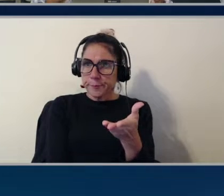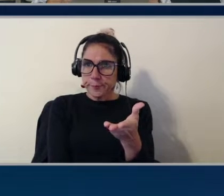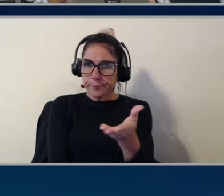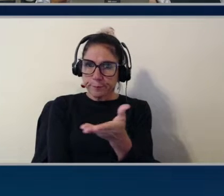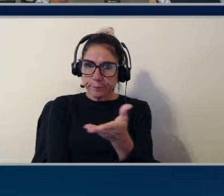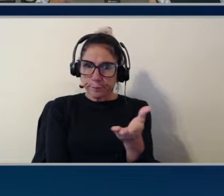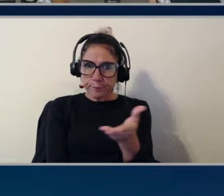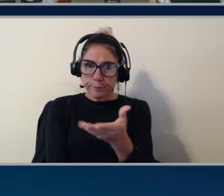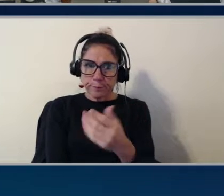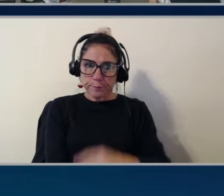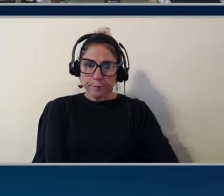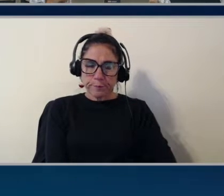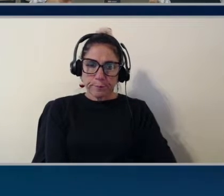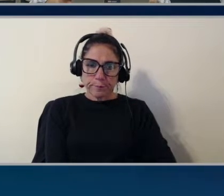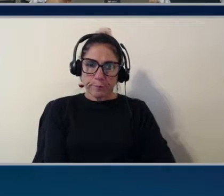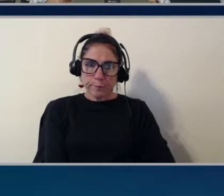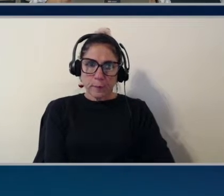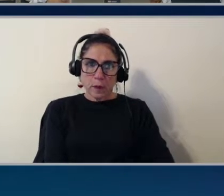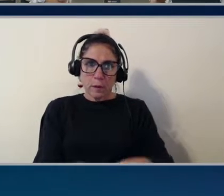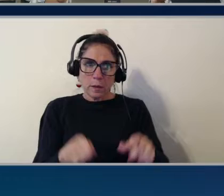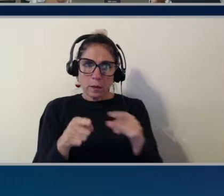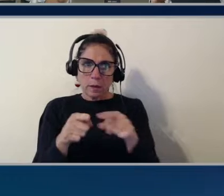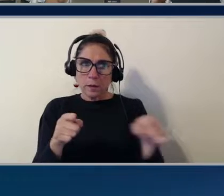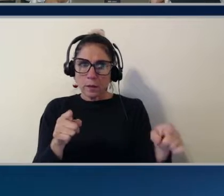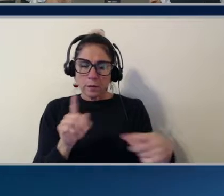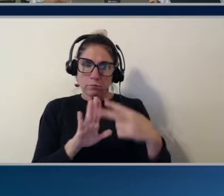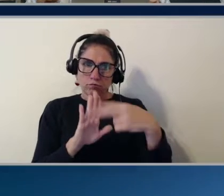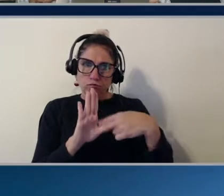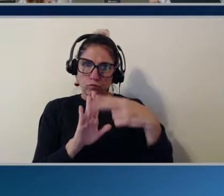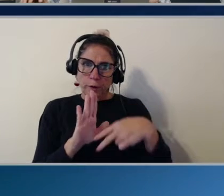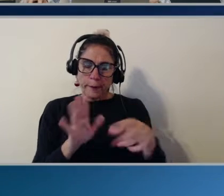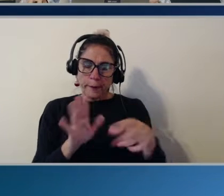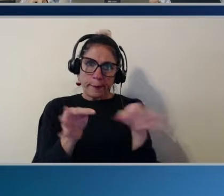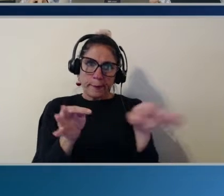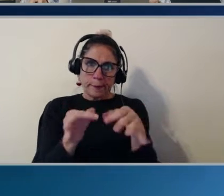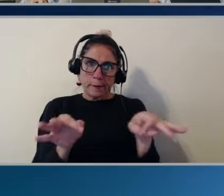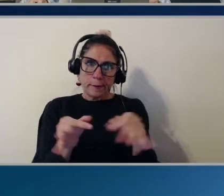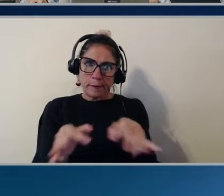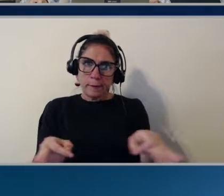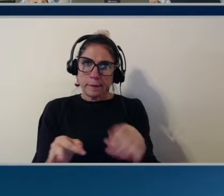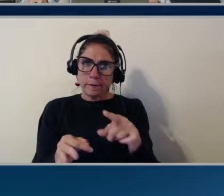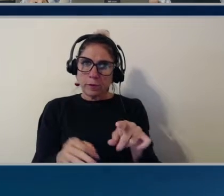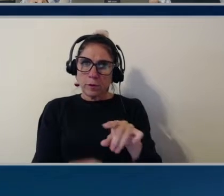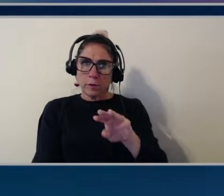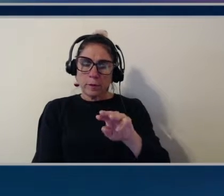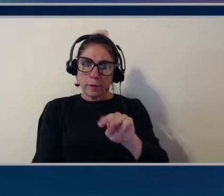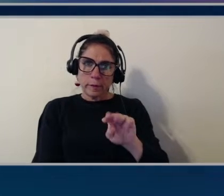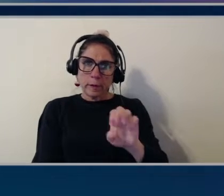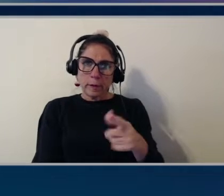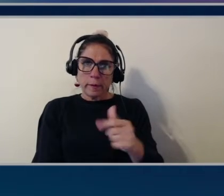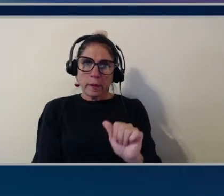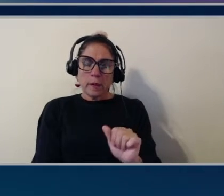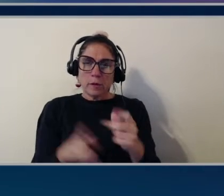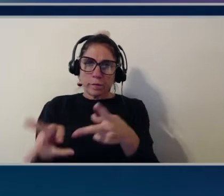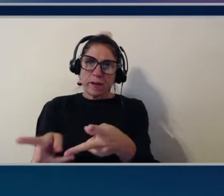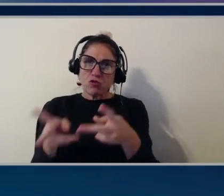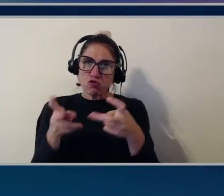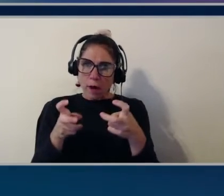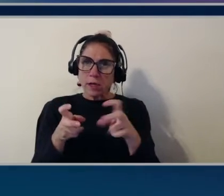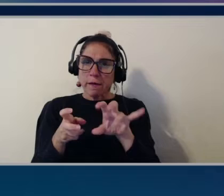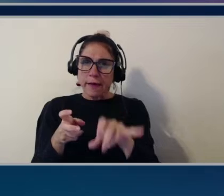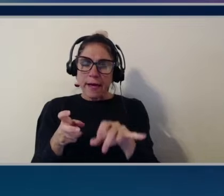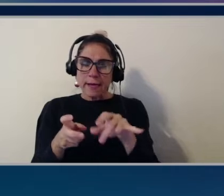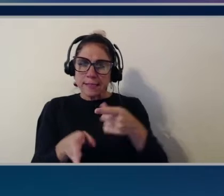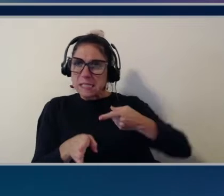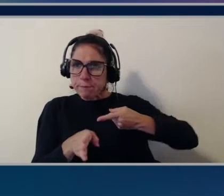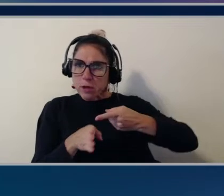Meta Llama 3 7TB deployed on P4D using SageMaker draft model. So you've abstracted away that specialized